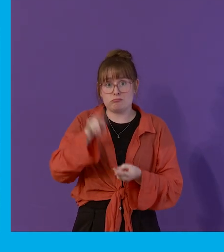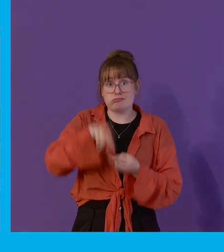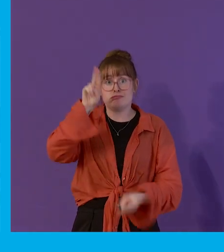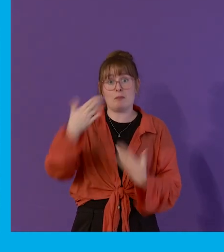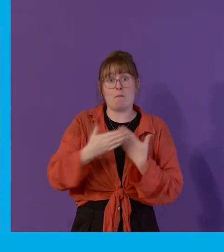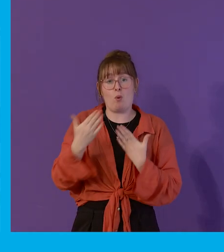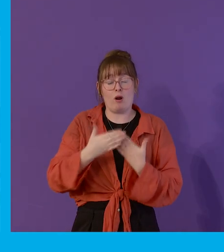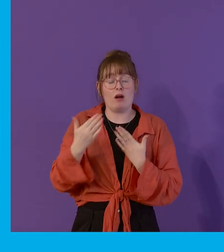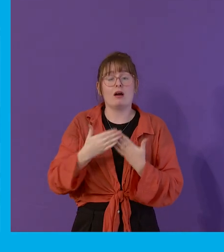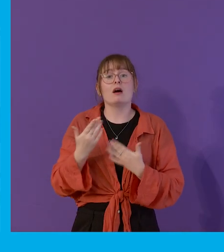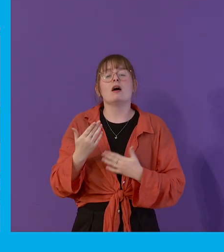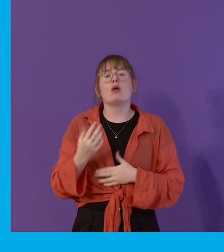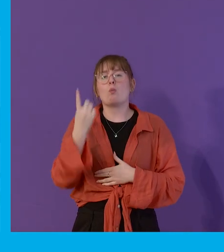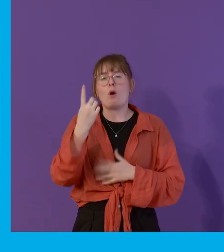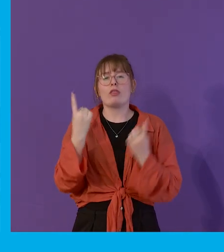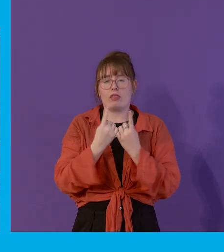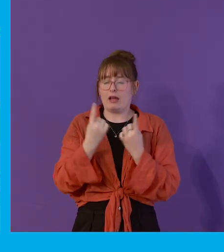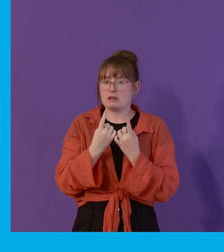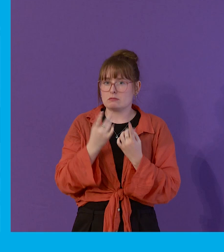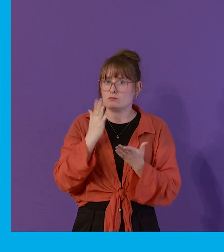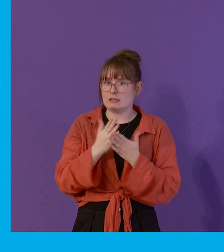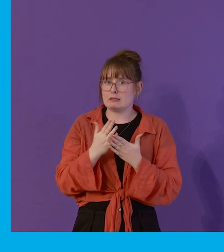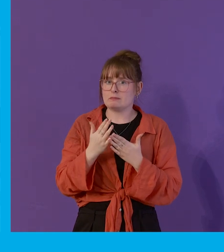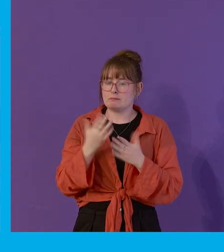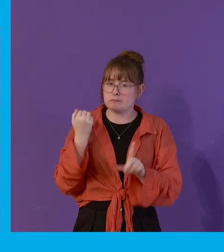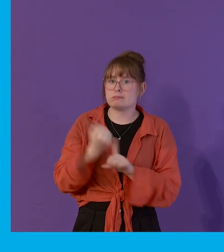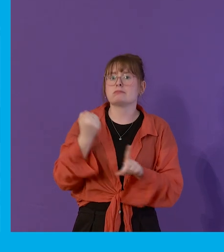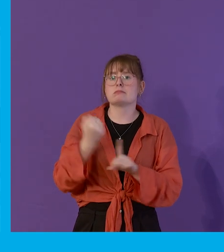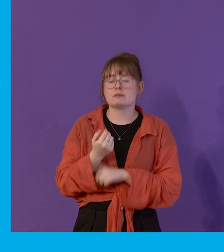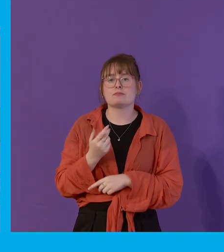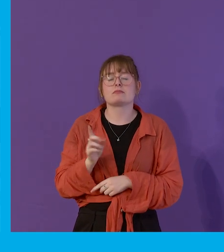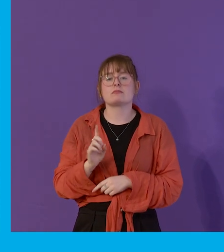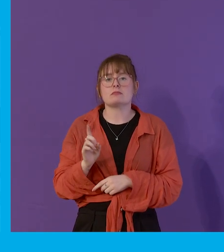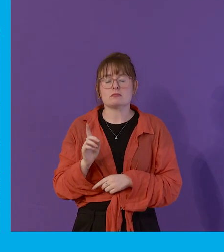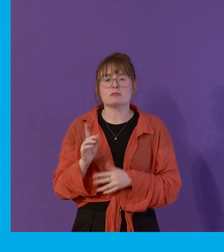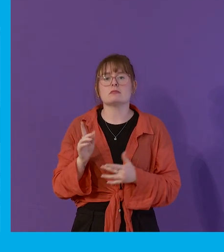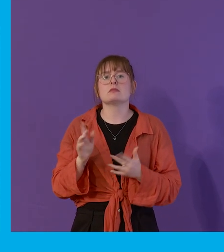is one of the main drivers for it because the times are hard, and